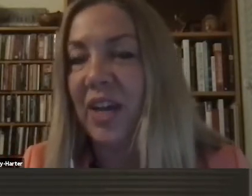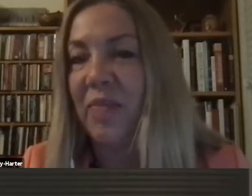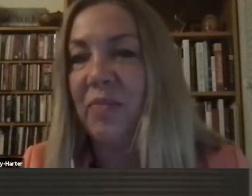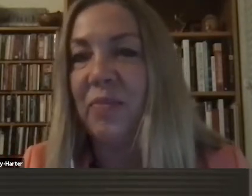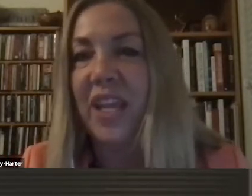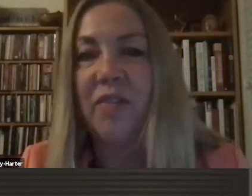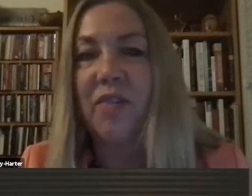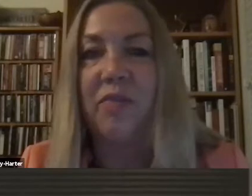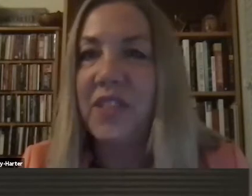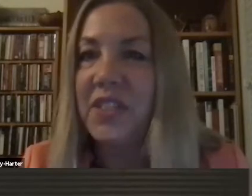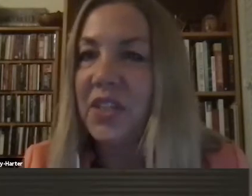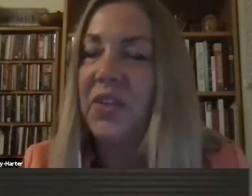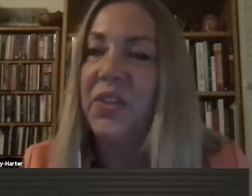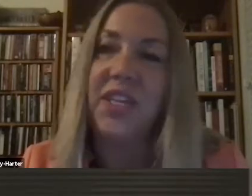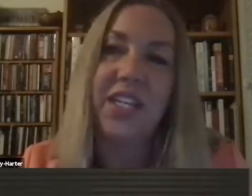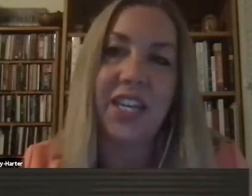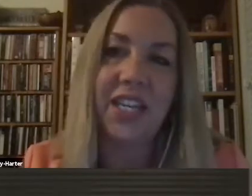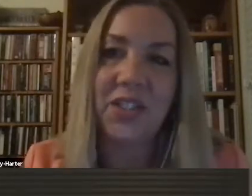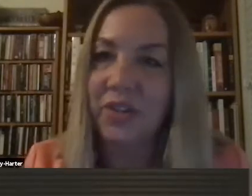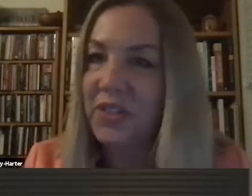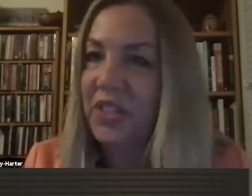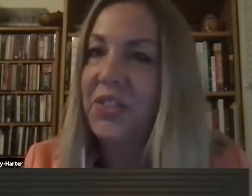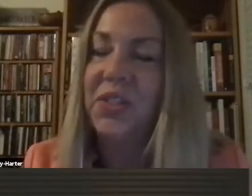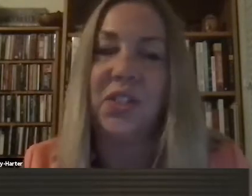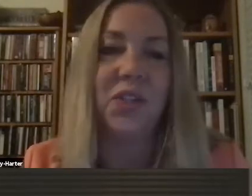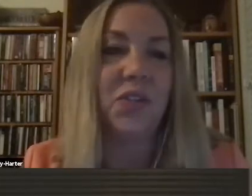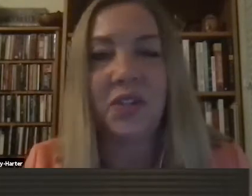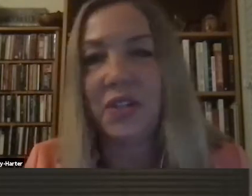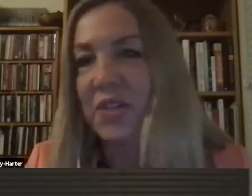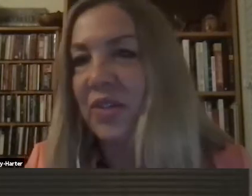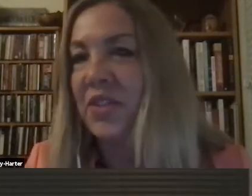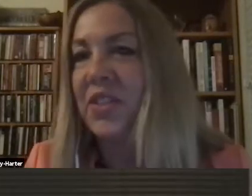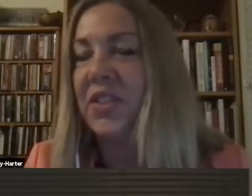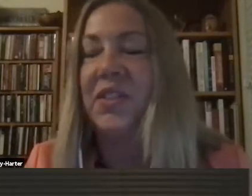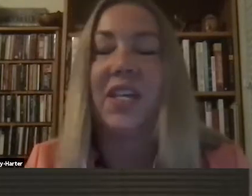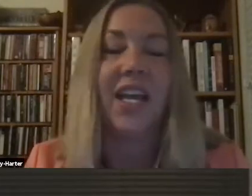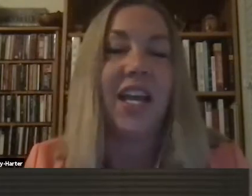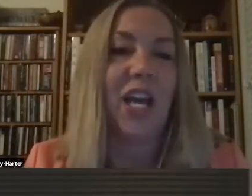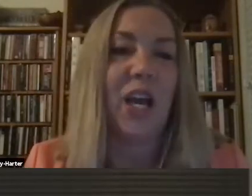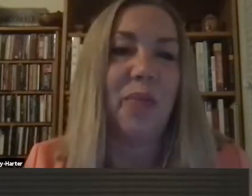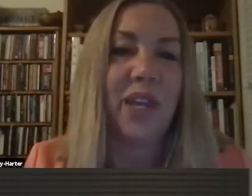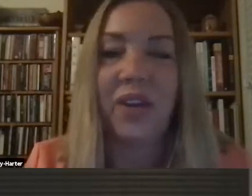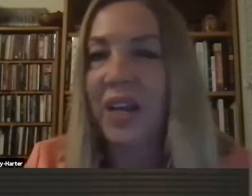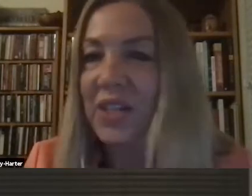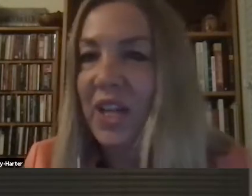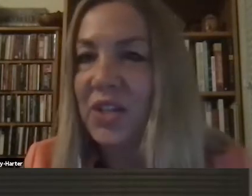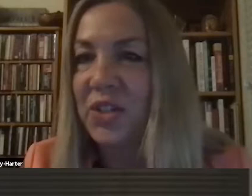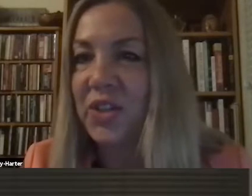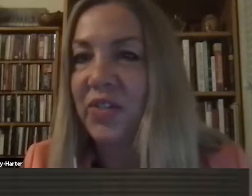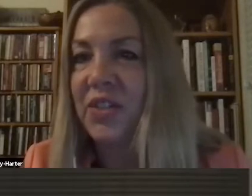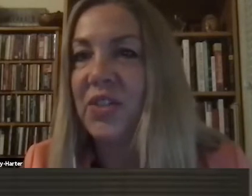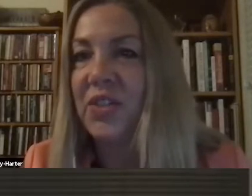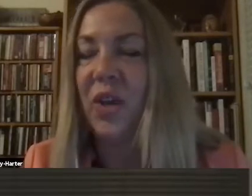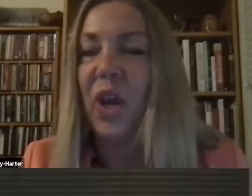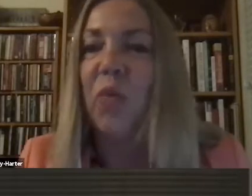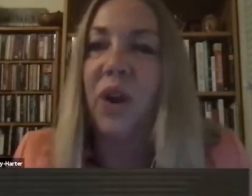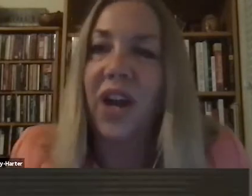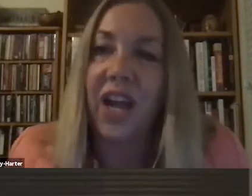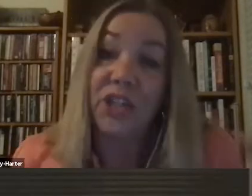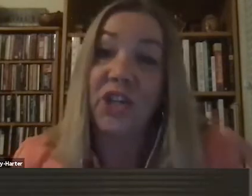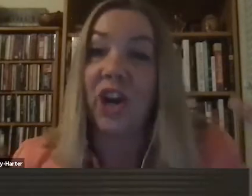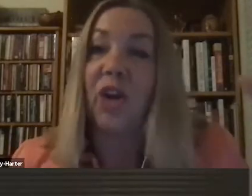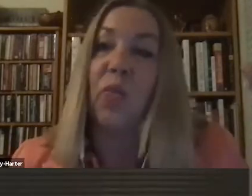really, from fiscal to ed tech services to student services and educational services. So